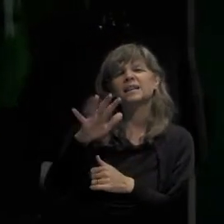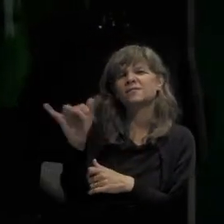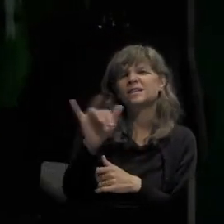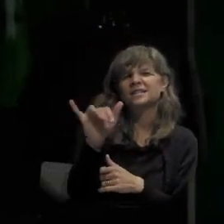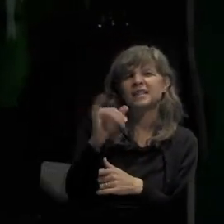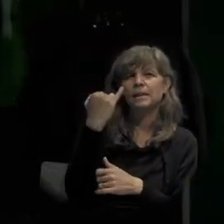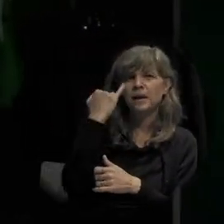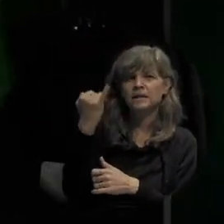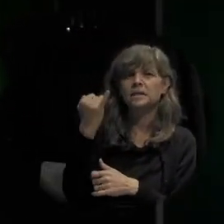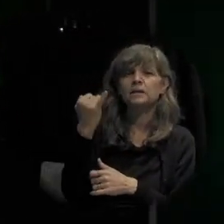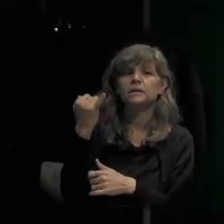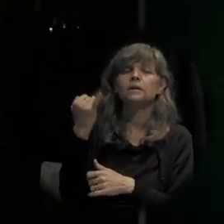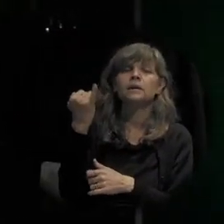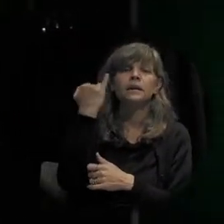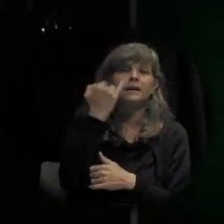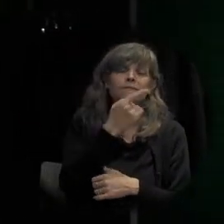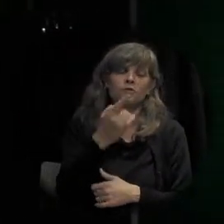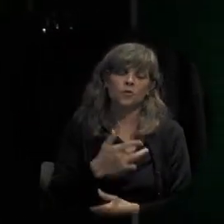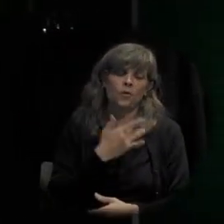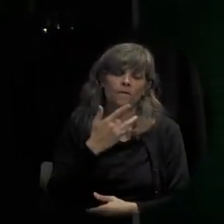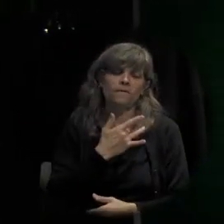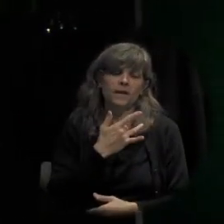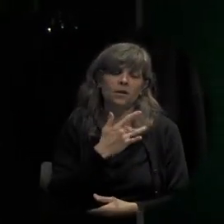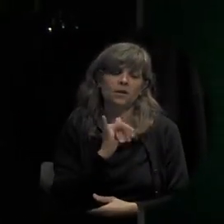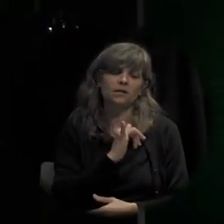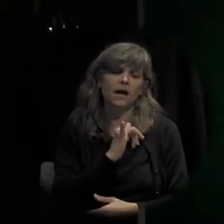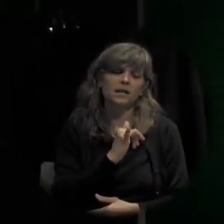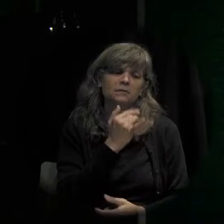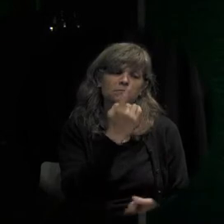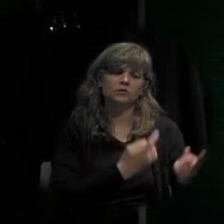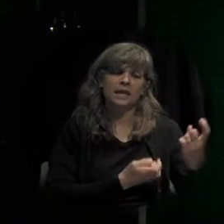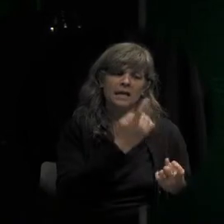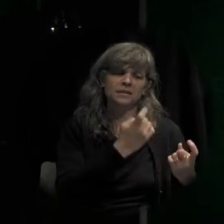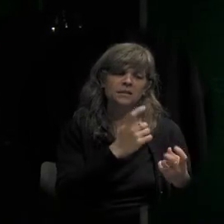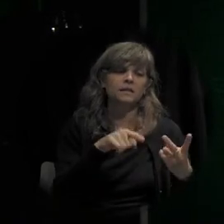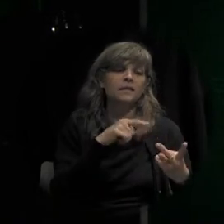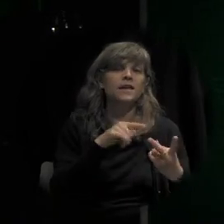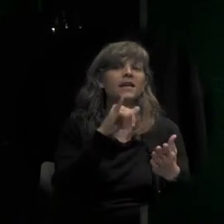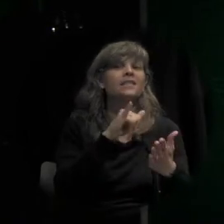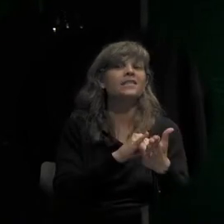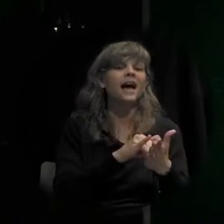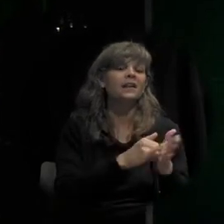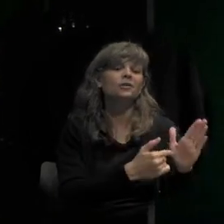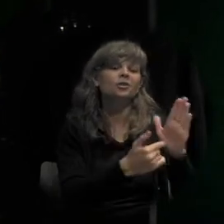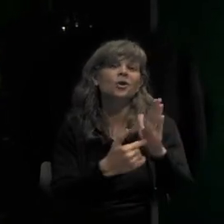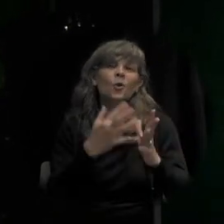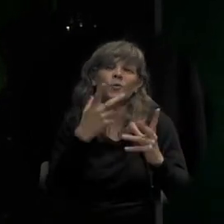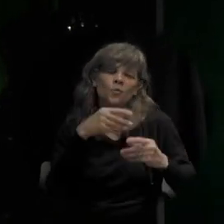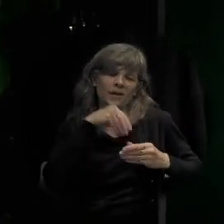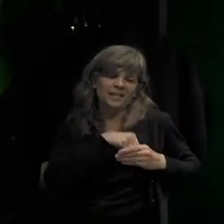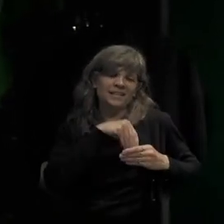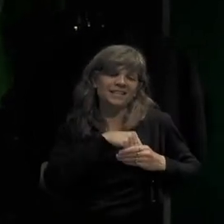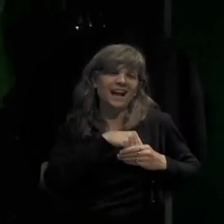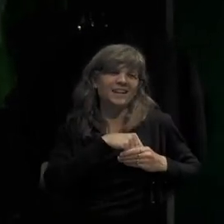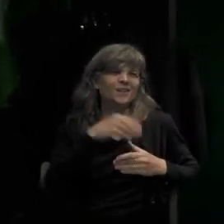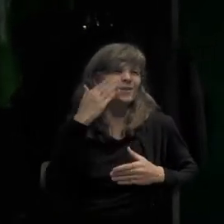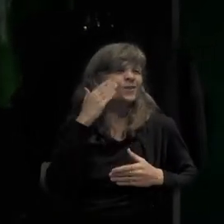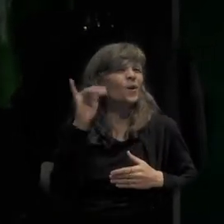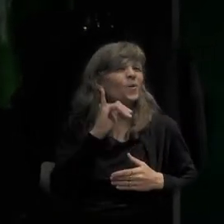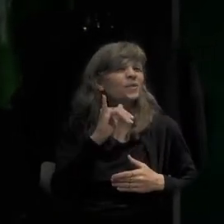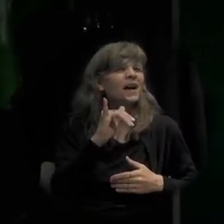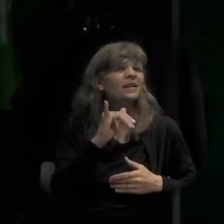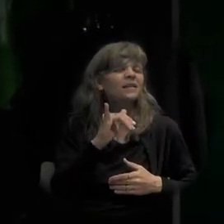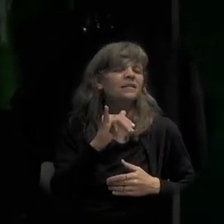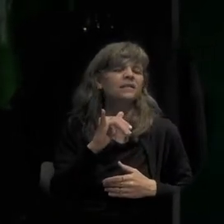does. It reveals what's inside. It's kind of like hot water. It shows what's in the tea